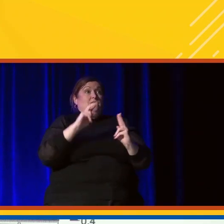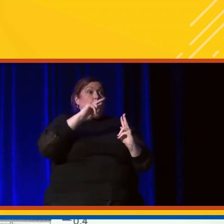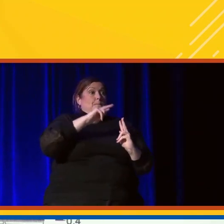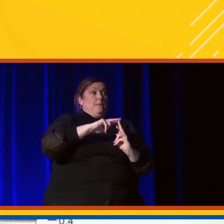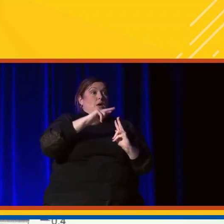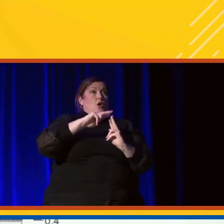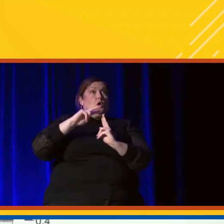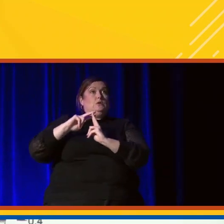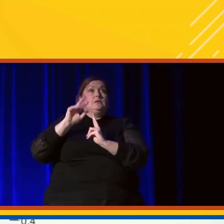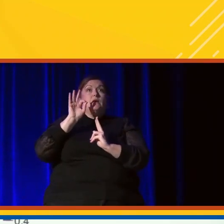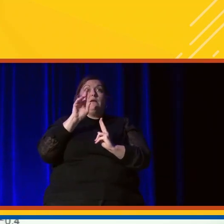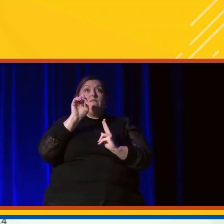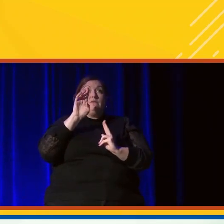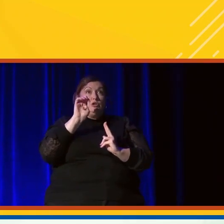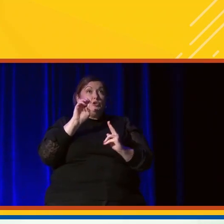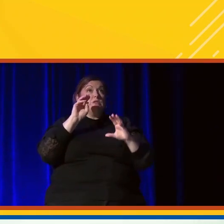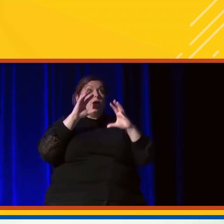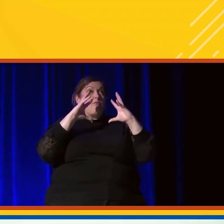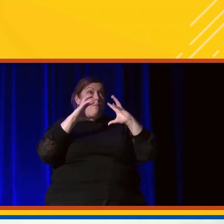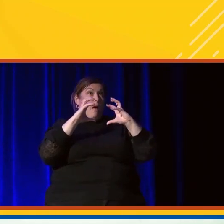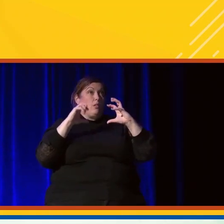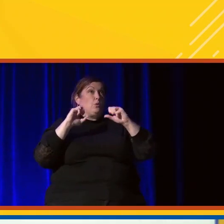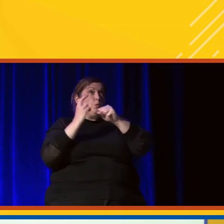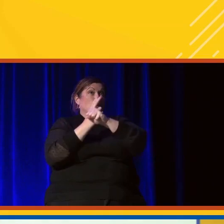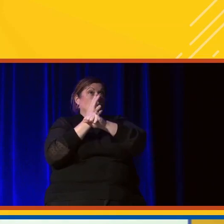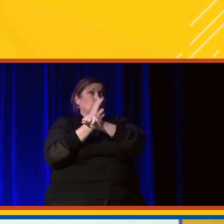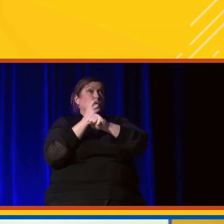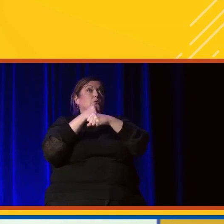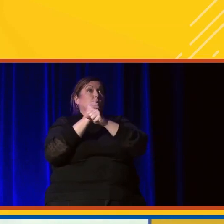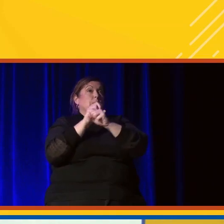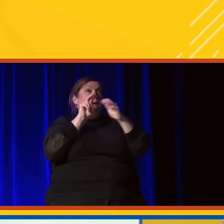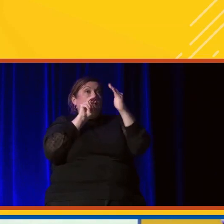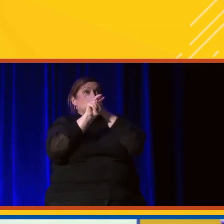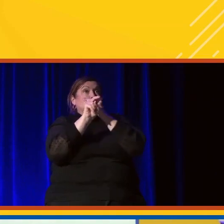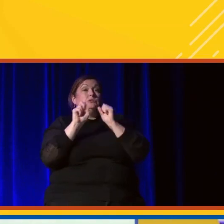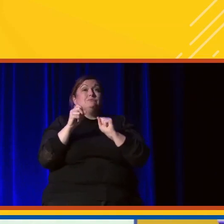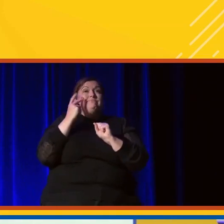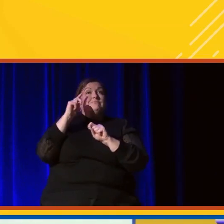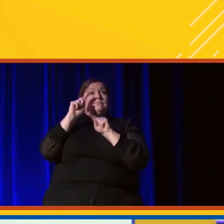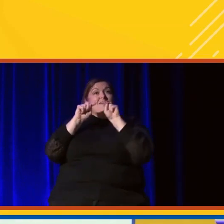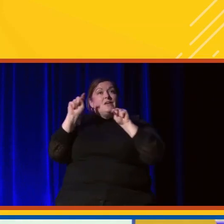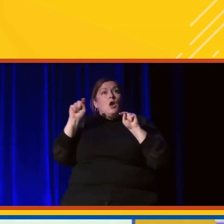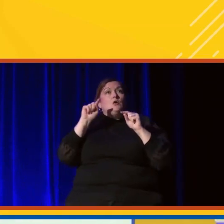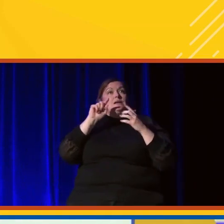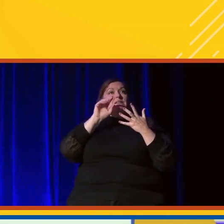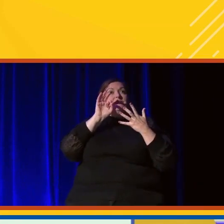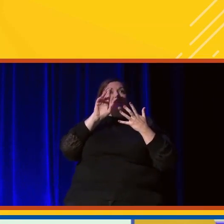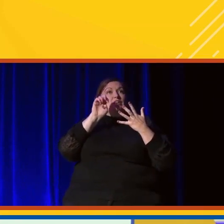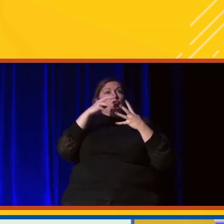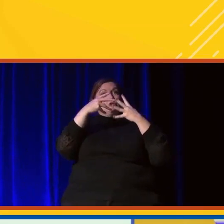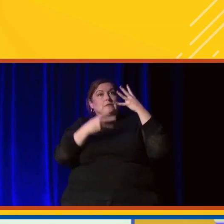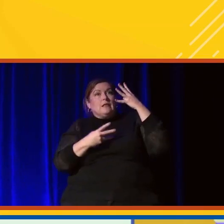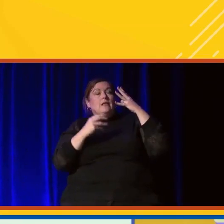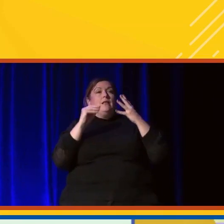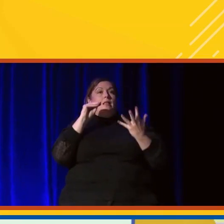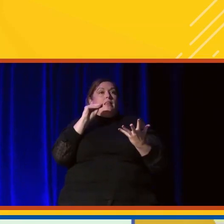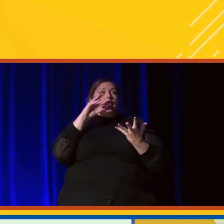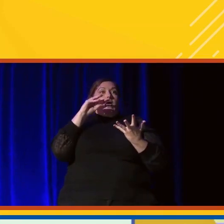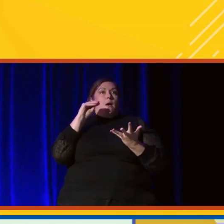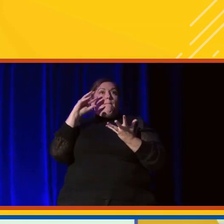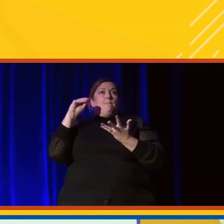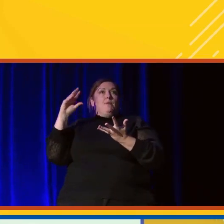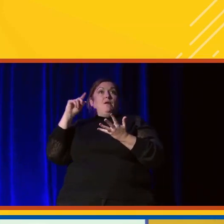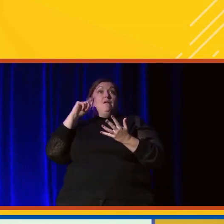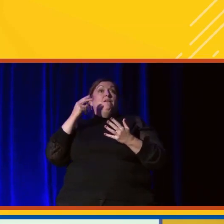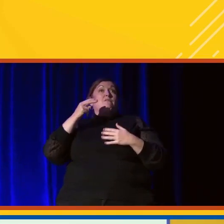of features of the molecule that we could use to try to make a prediction. You could see that different features light up corresponding to high predictive